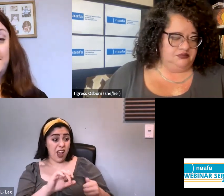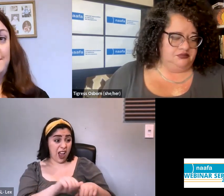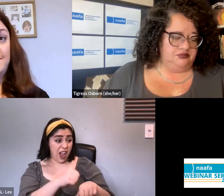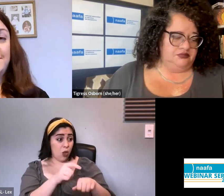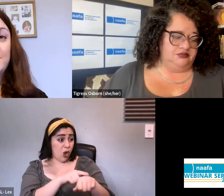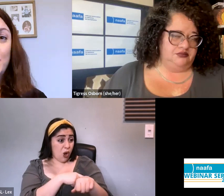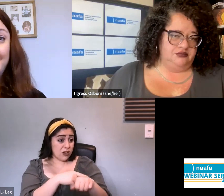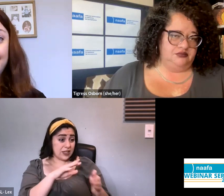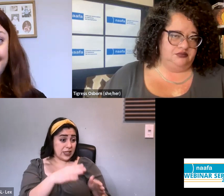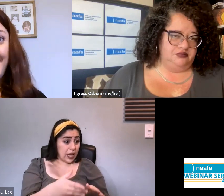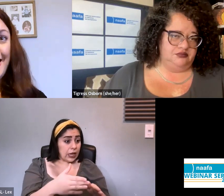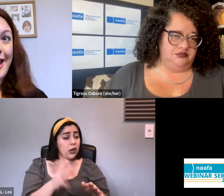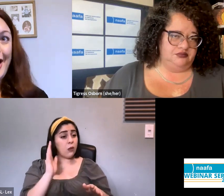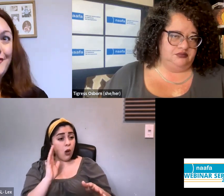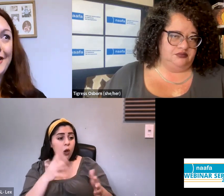And